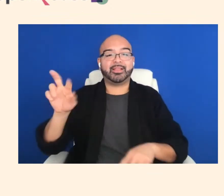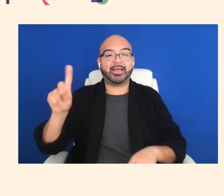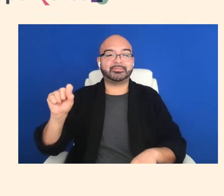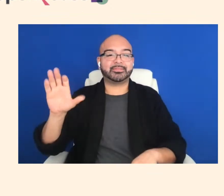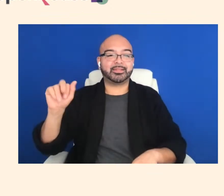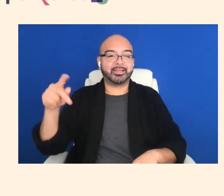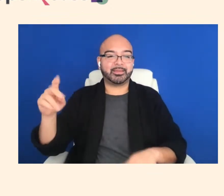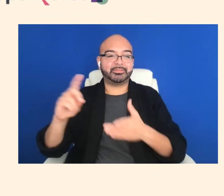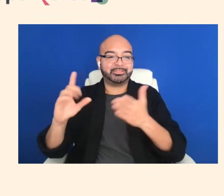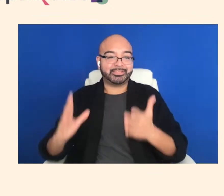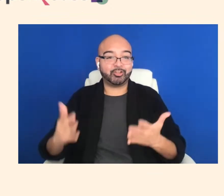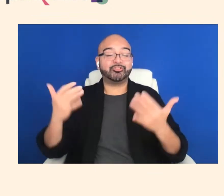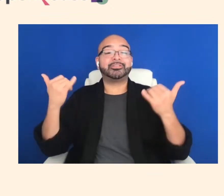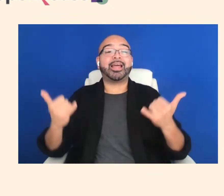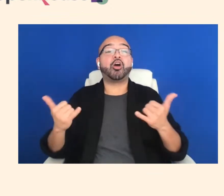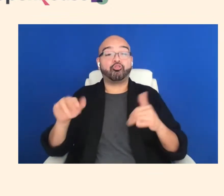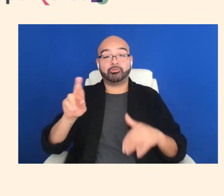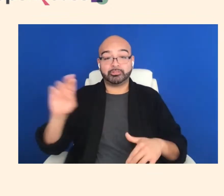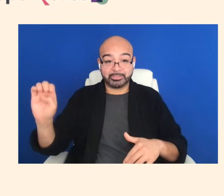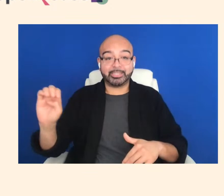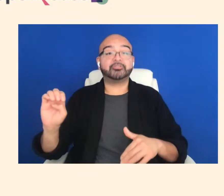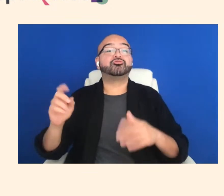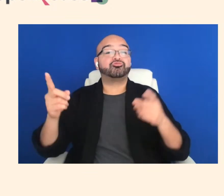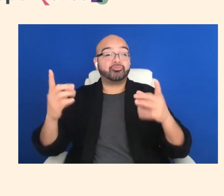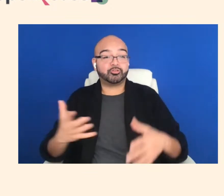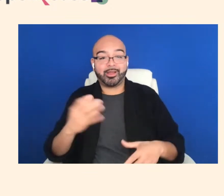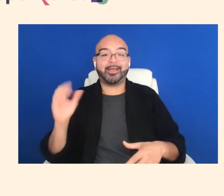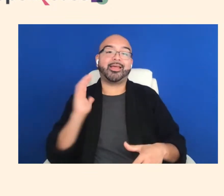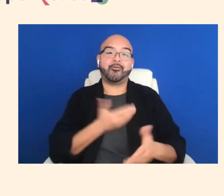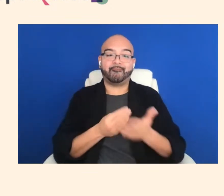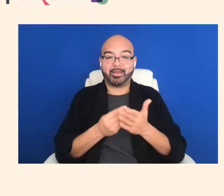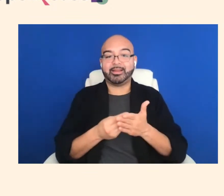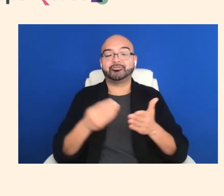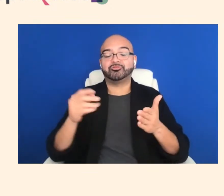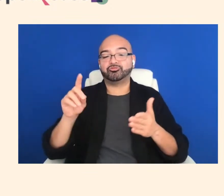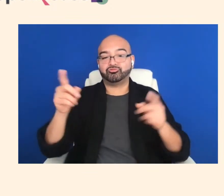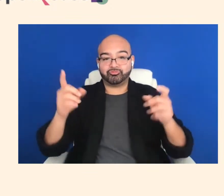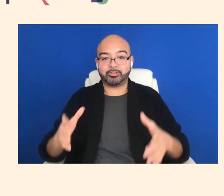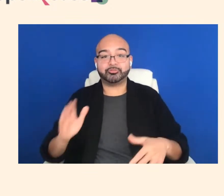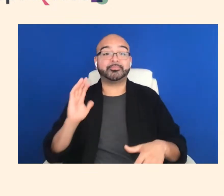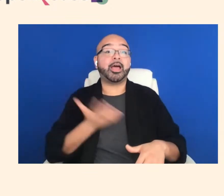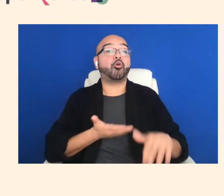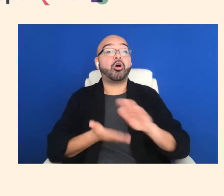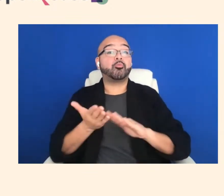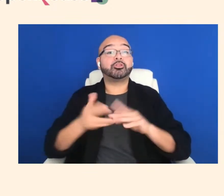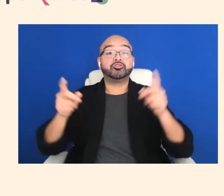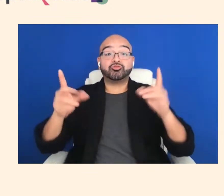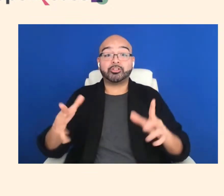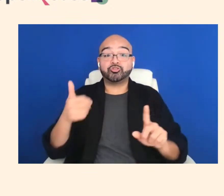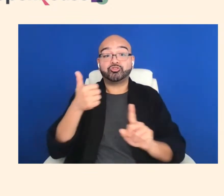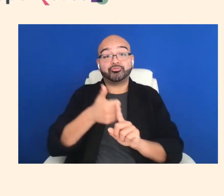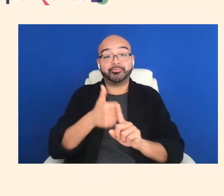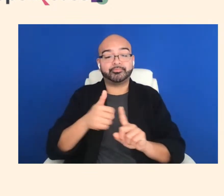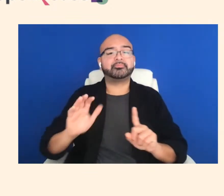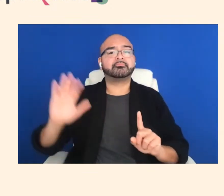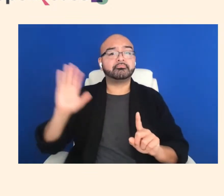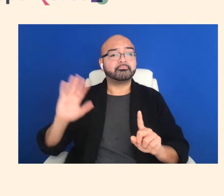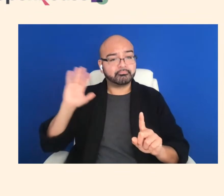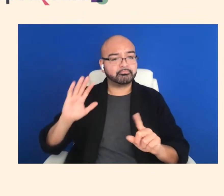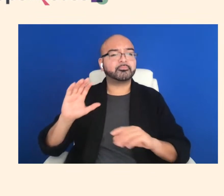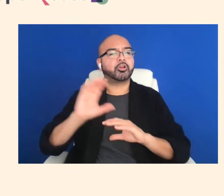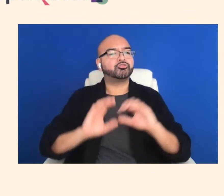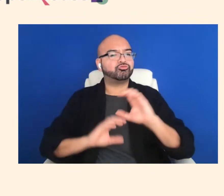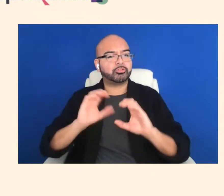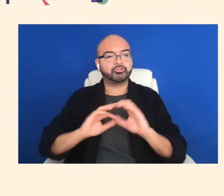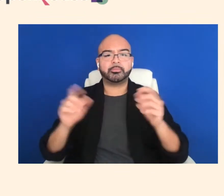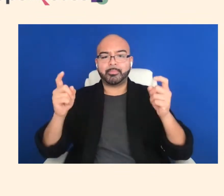real estate director and our finance director. Our operations director was a construction manager's